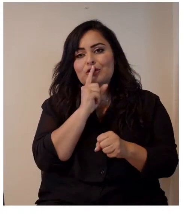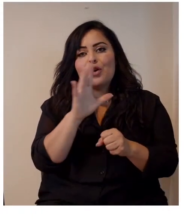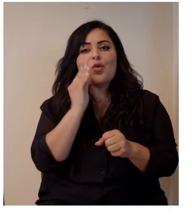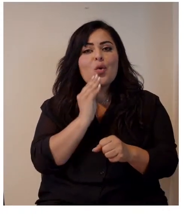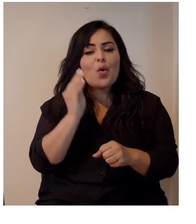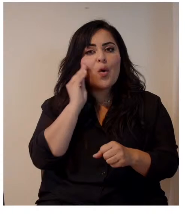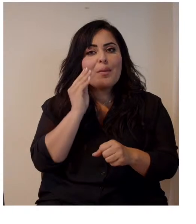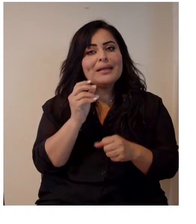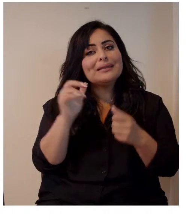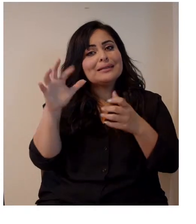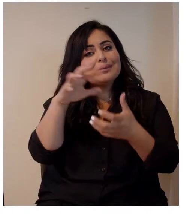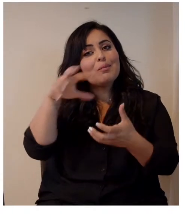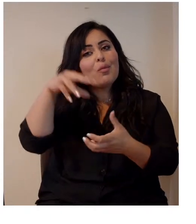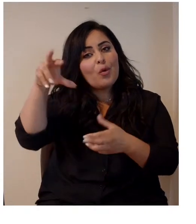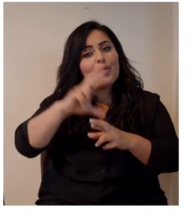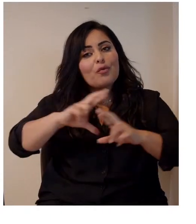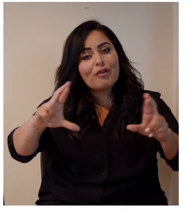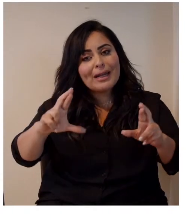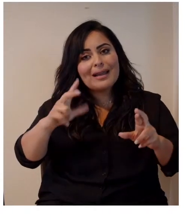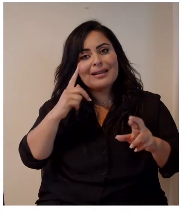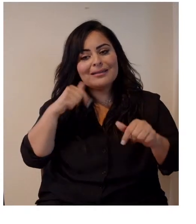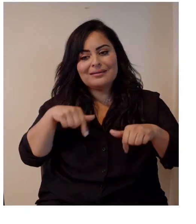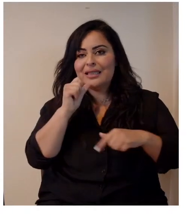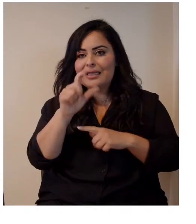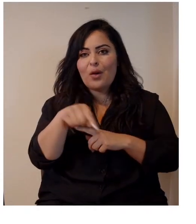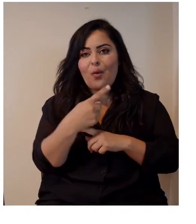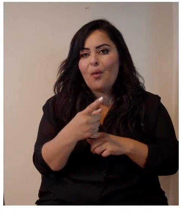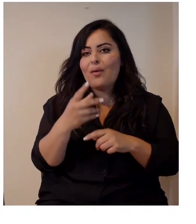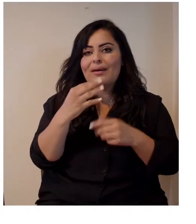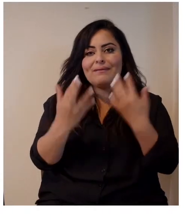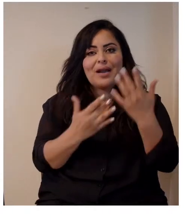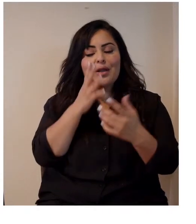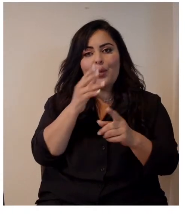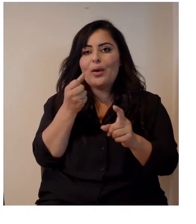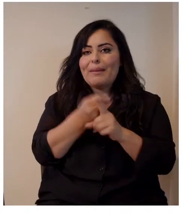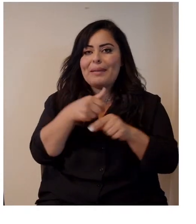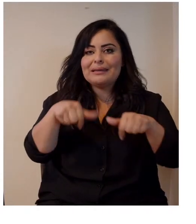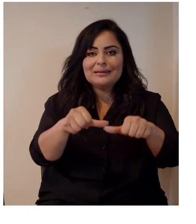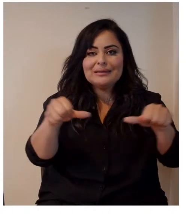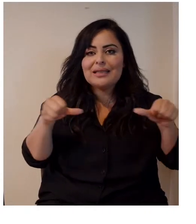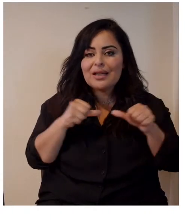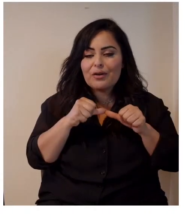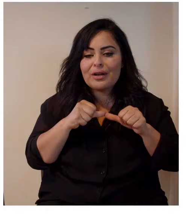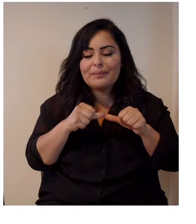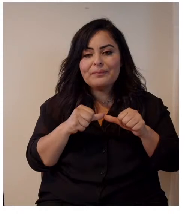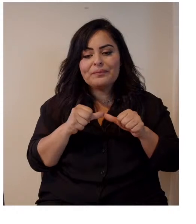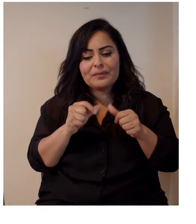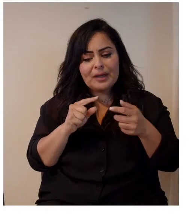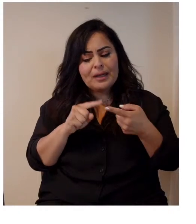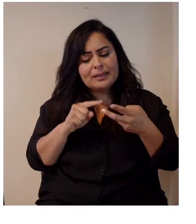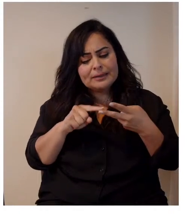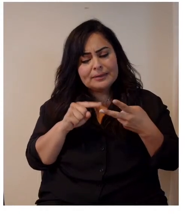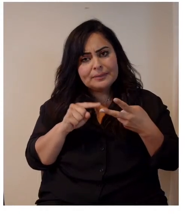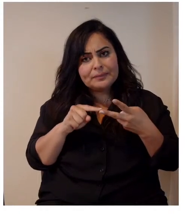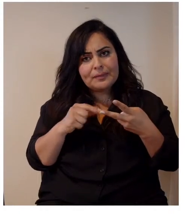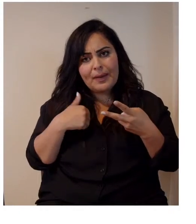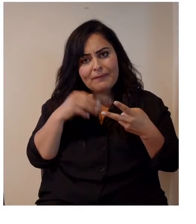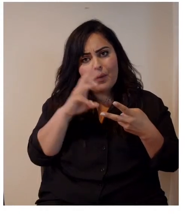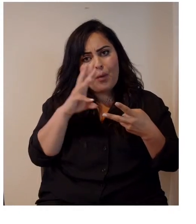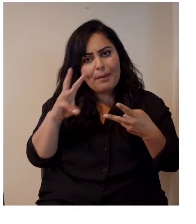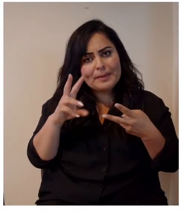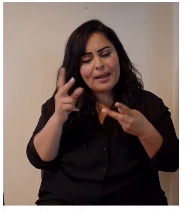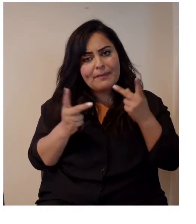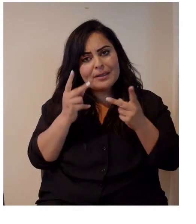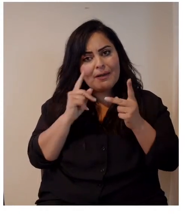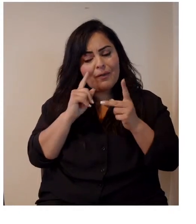for, because this is not the only fire that will impact this area. And that leads into the extra question here, which is there a website we can